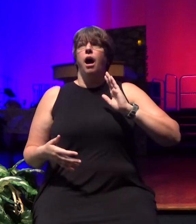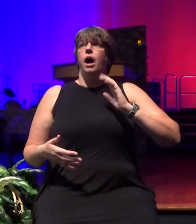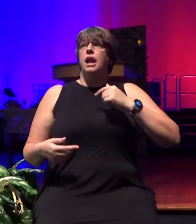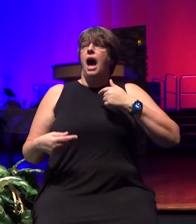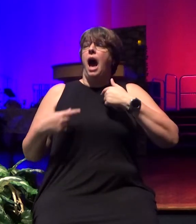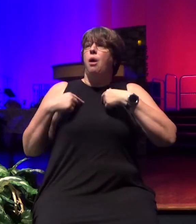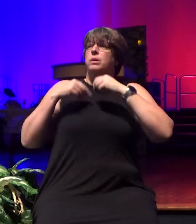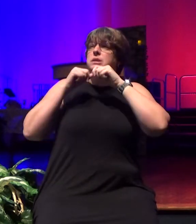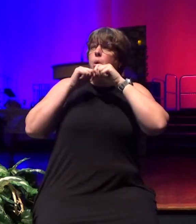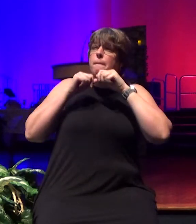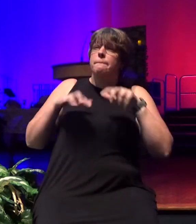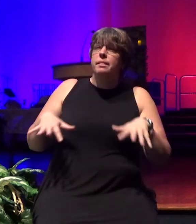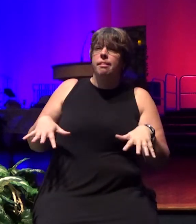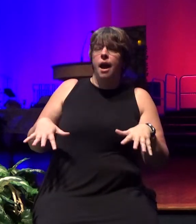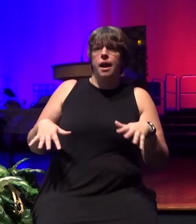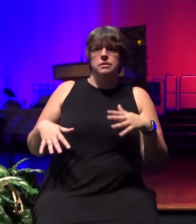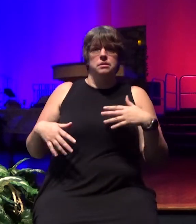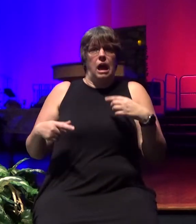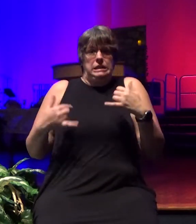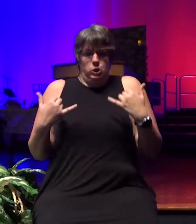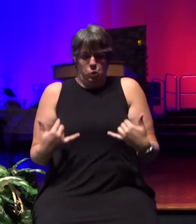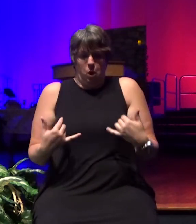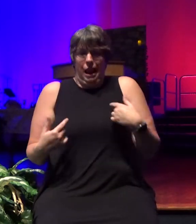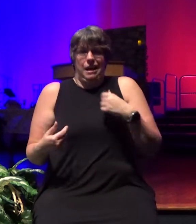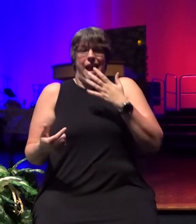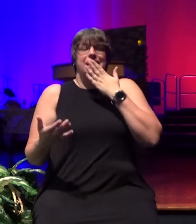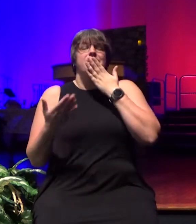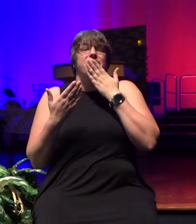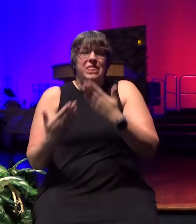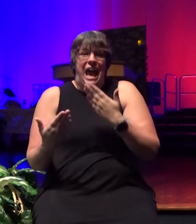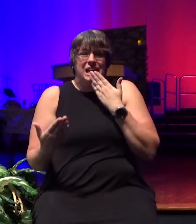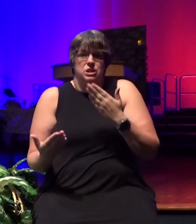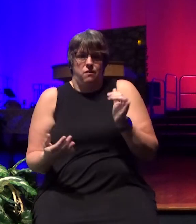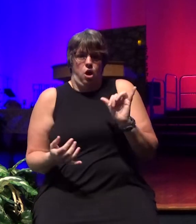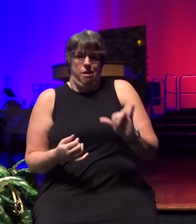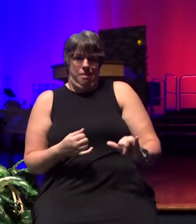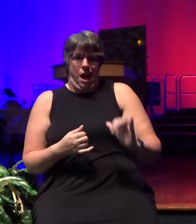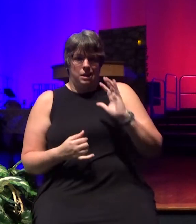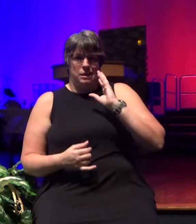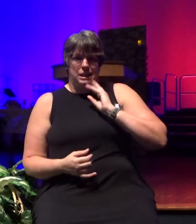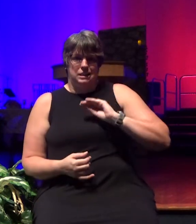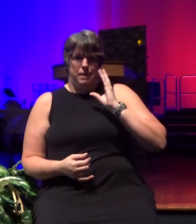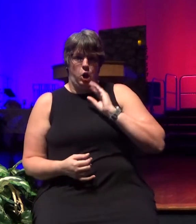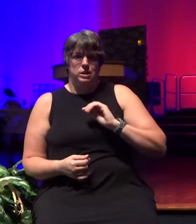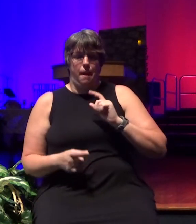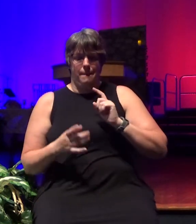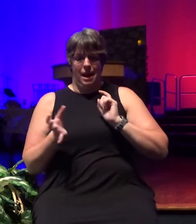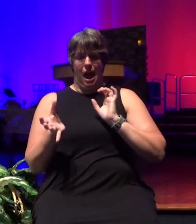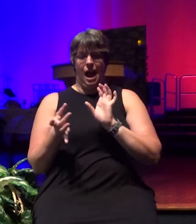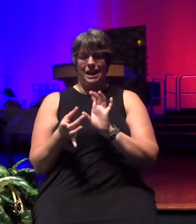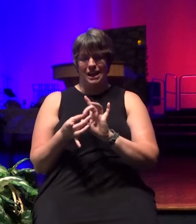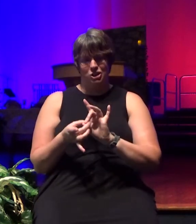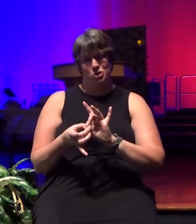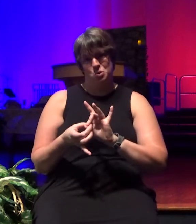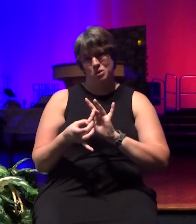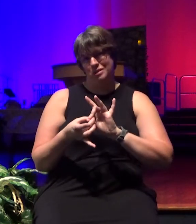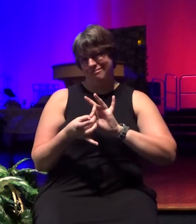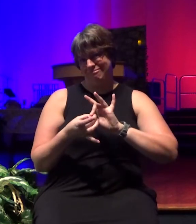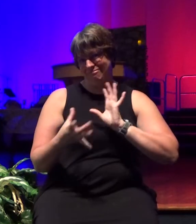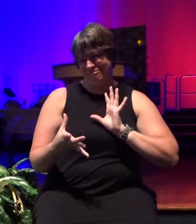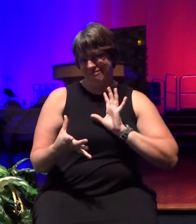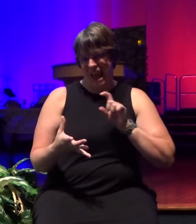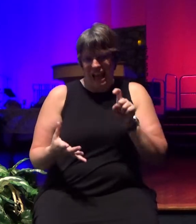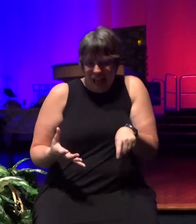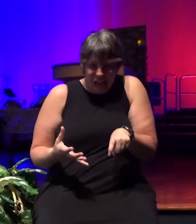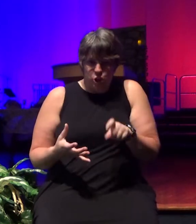it. But it took detaching and attaching to a higher possibility.